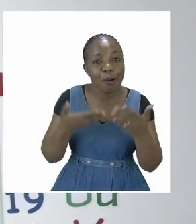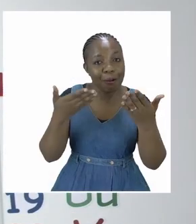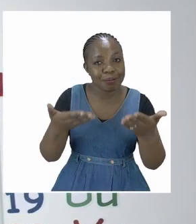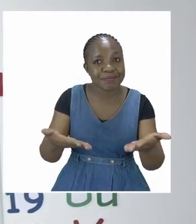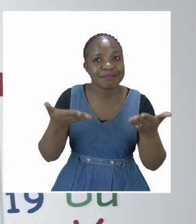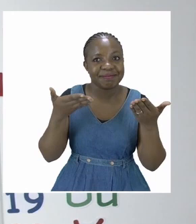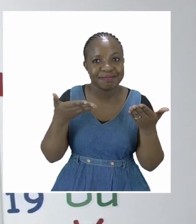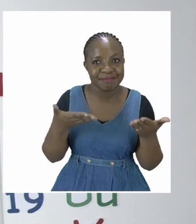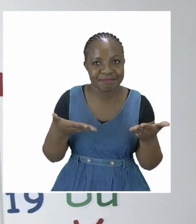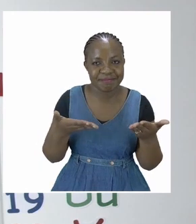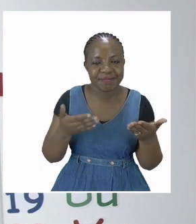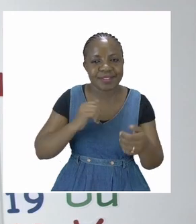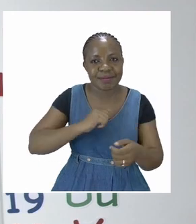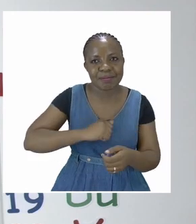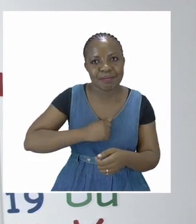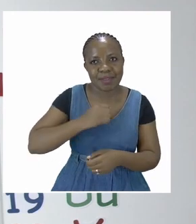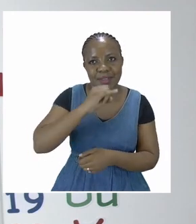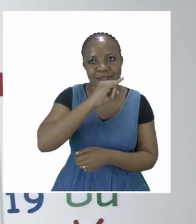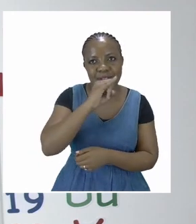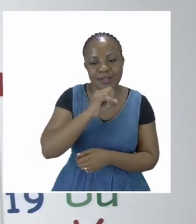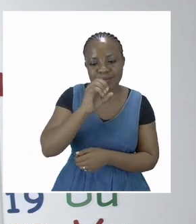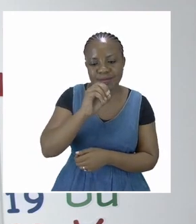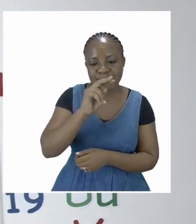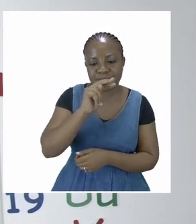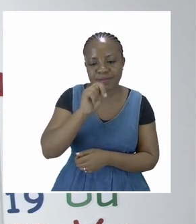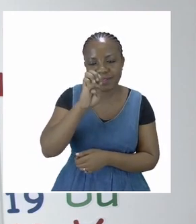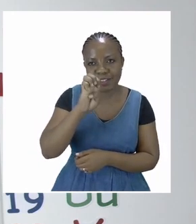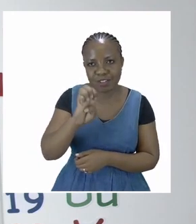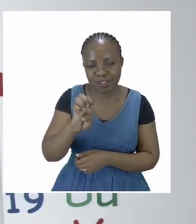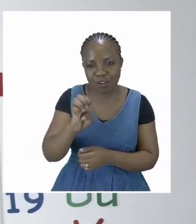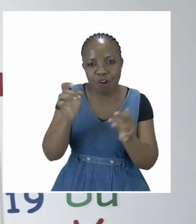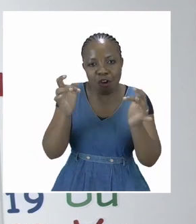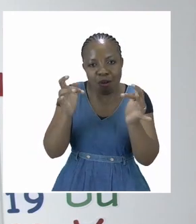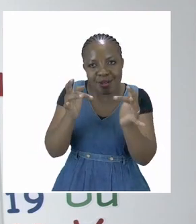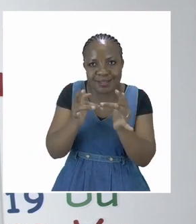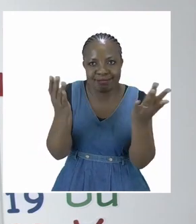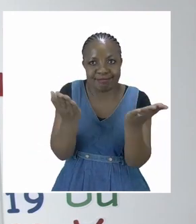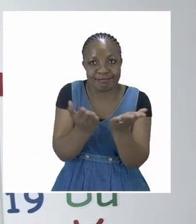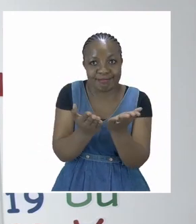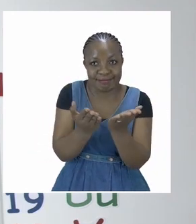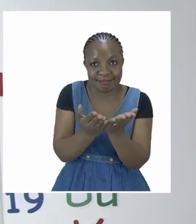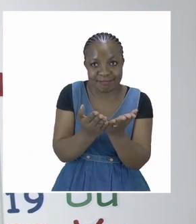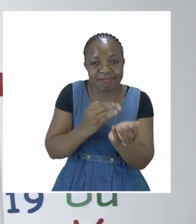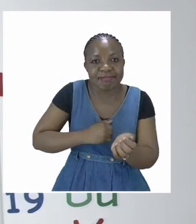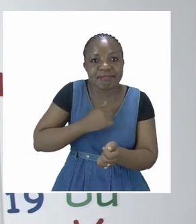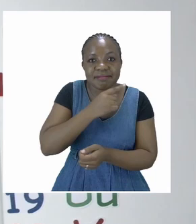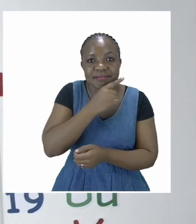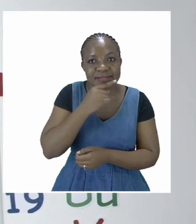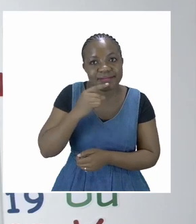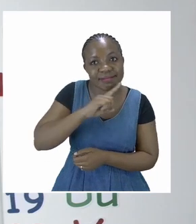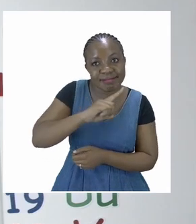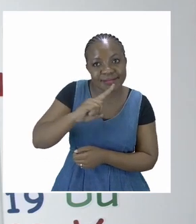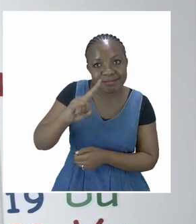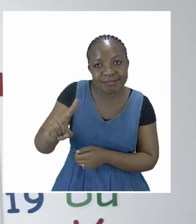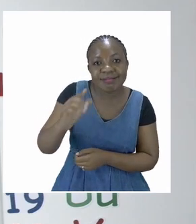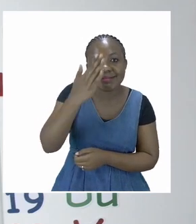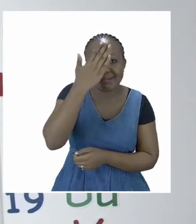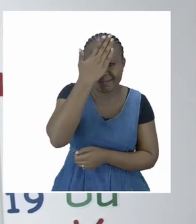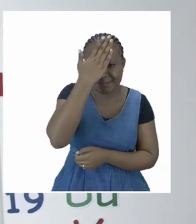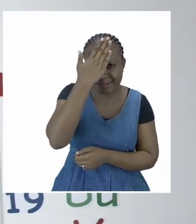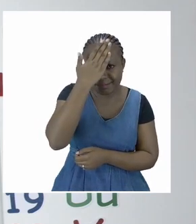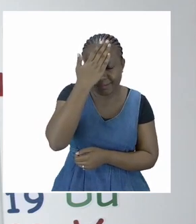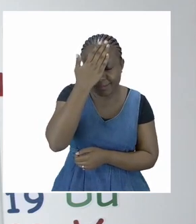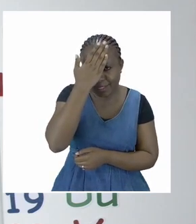Welcome to My Zone Online School. My name is Teacher Mutsa. Get your education